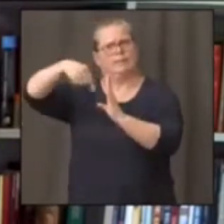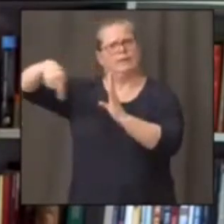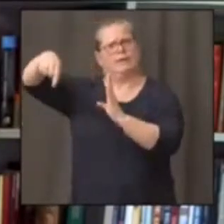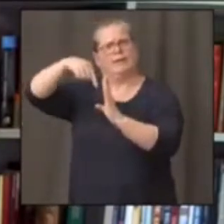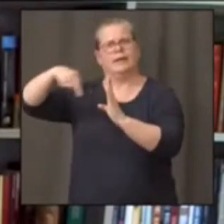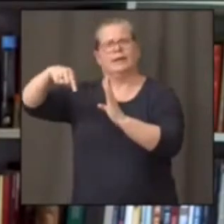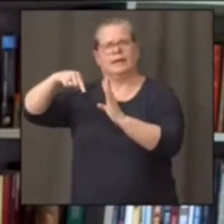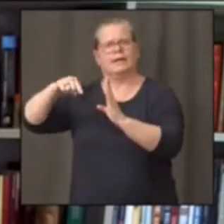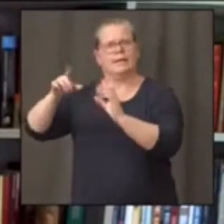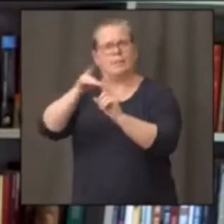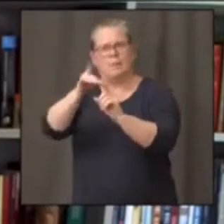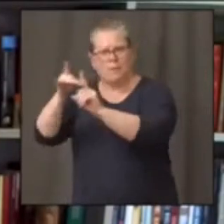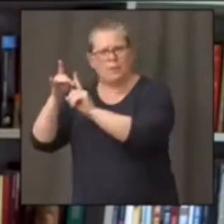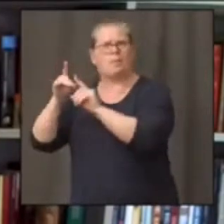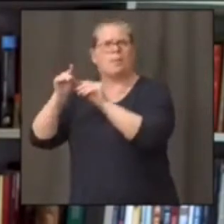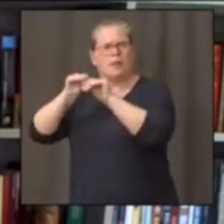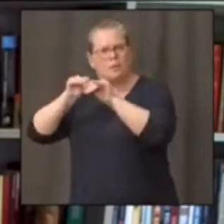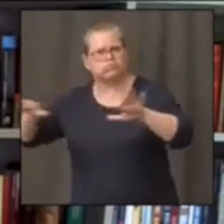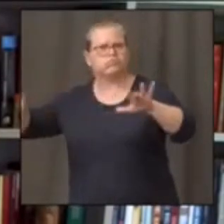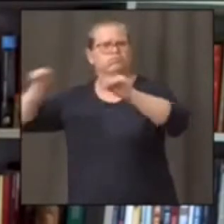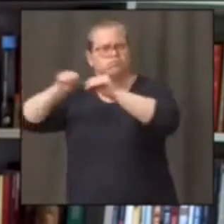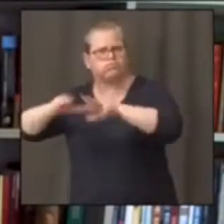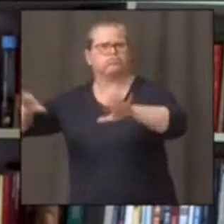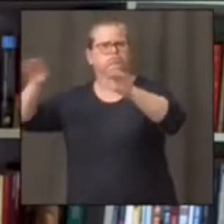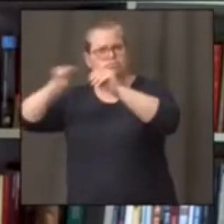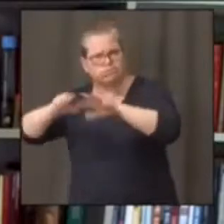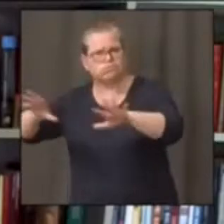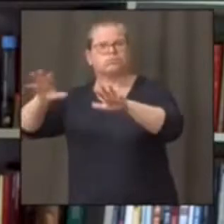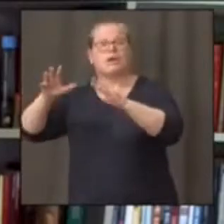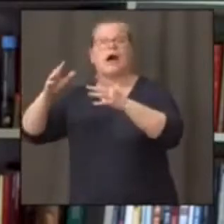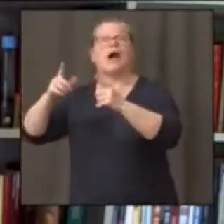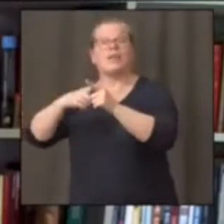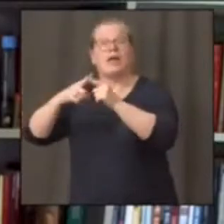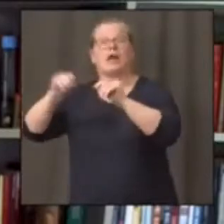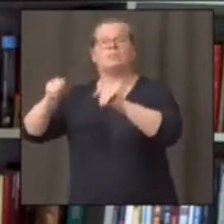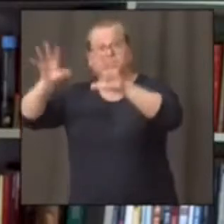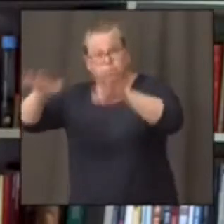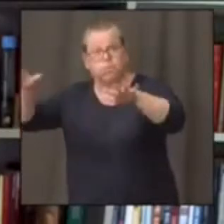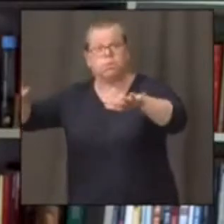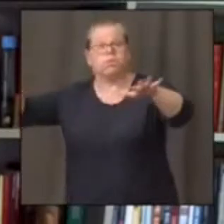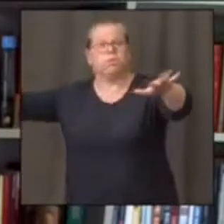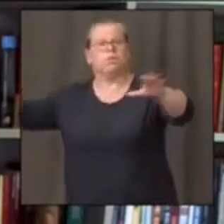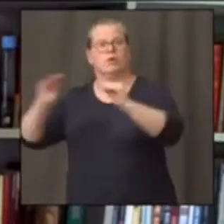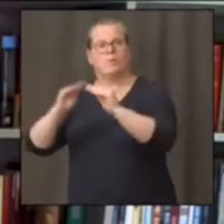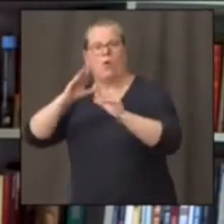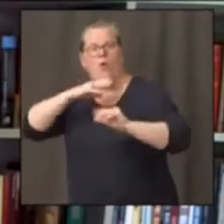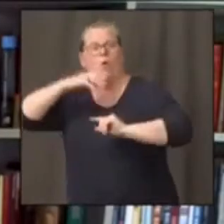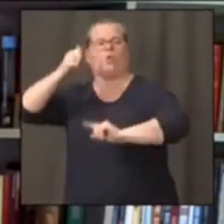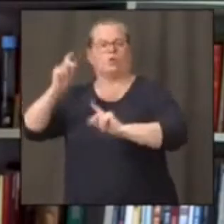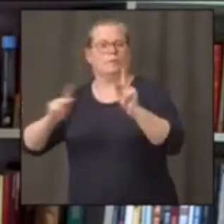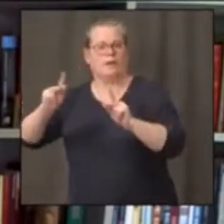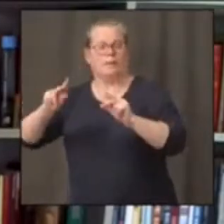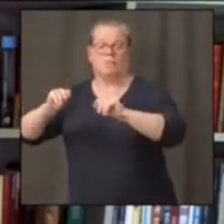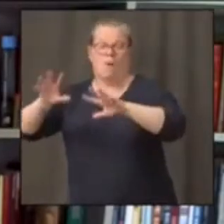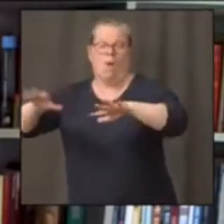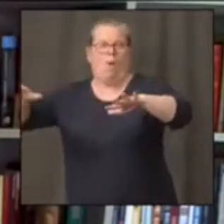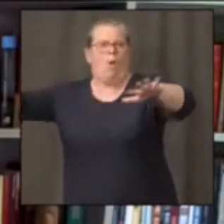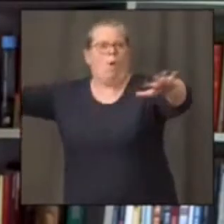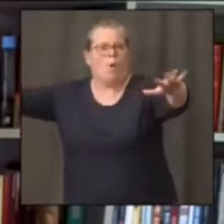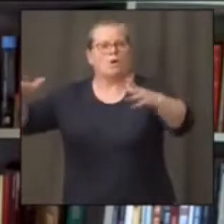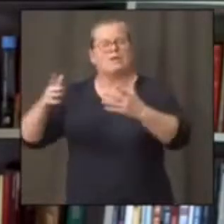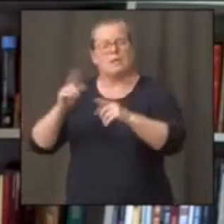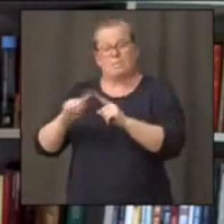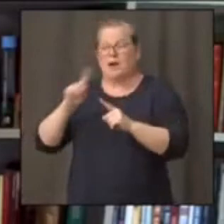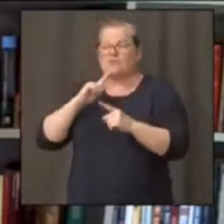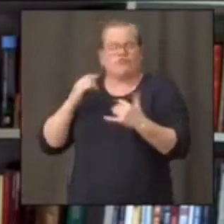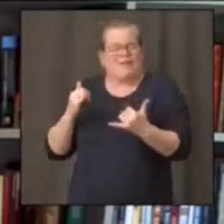occurring in this age group, and that's spilling over to our elderly and into our middle-age groups. But at this point, we really don't